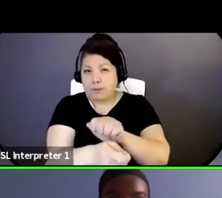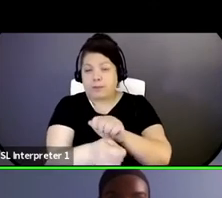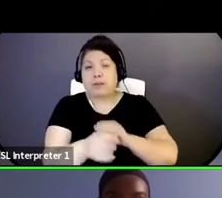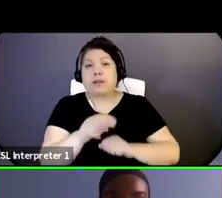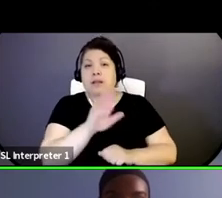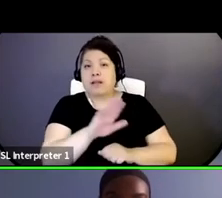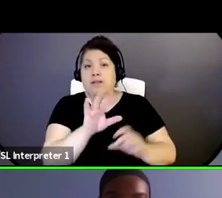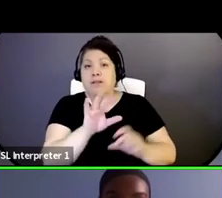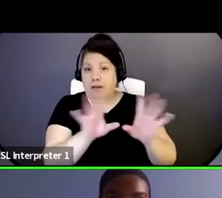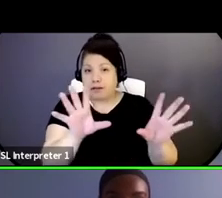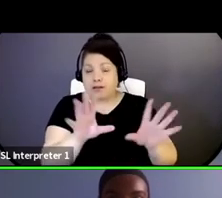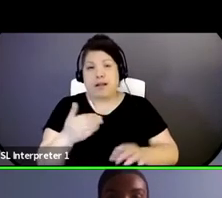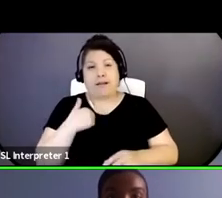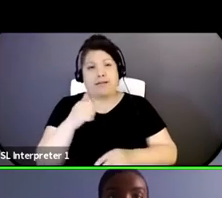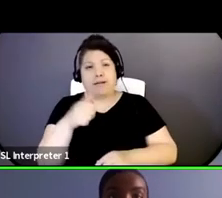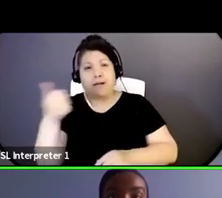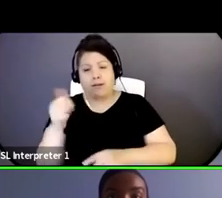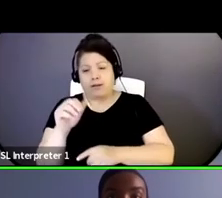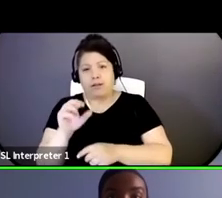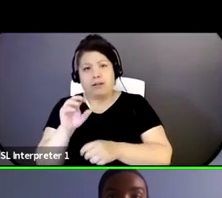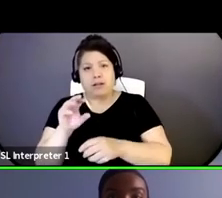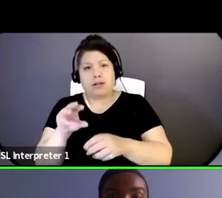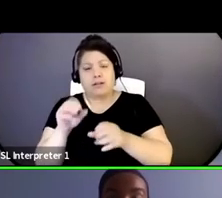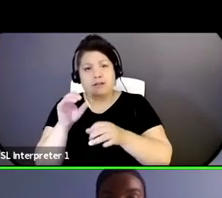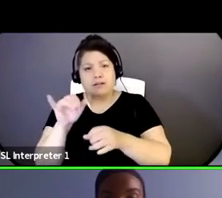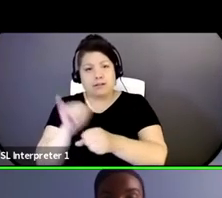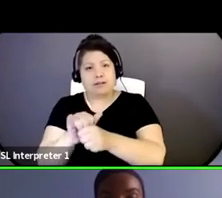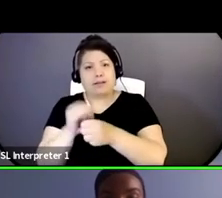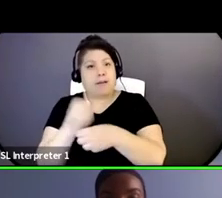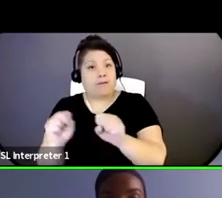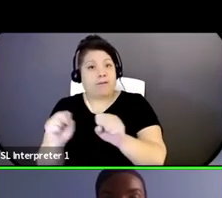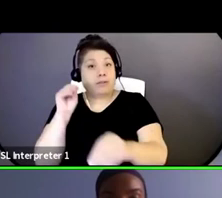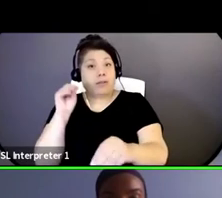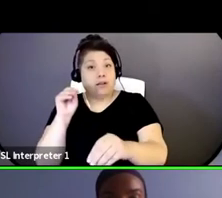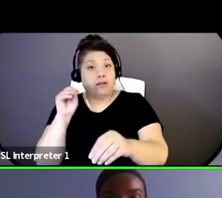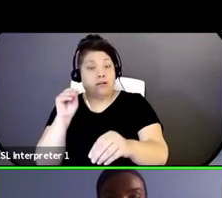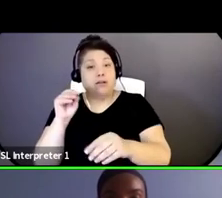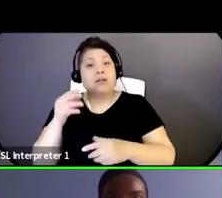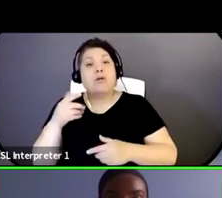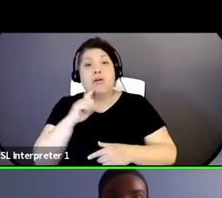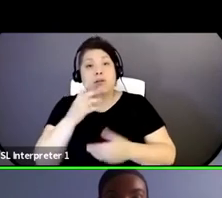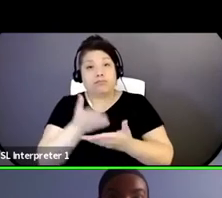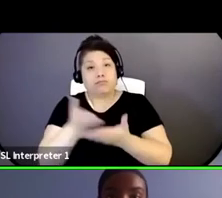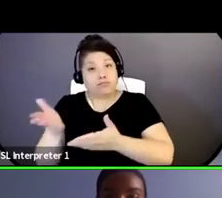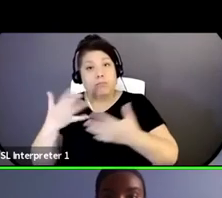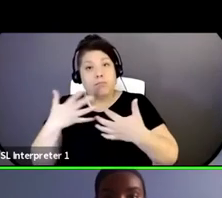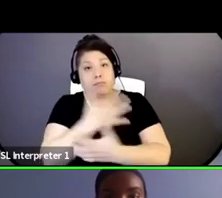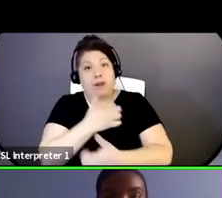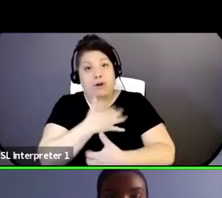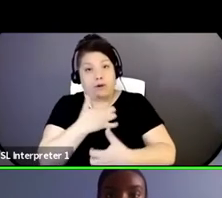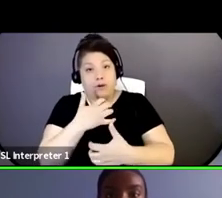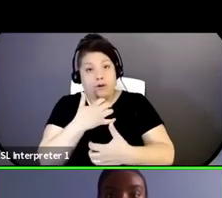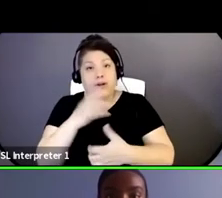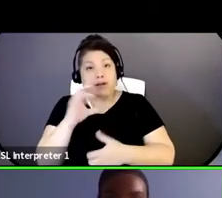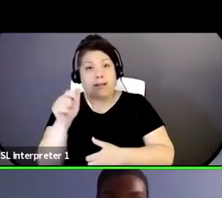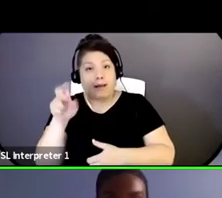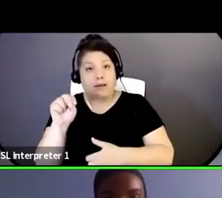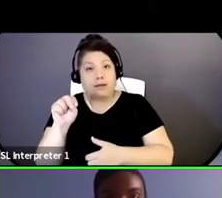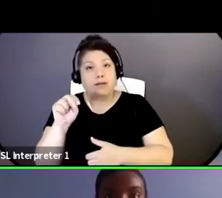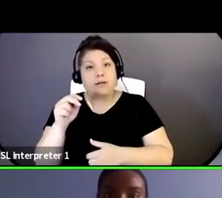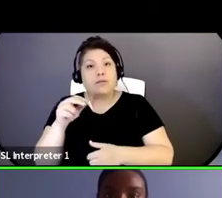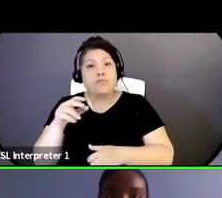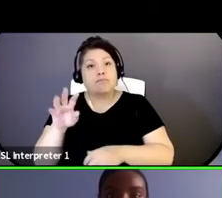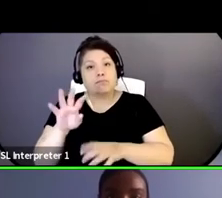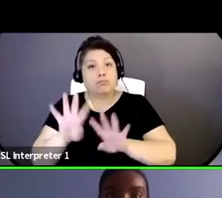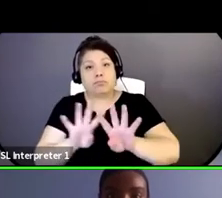Safe Outside the System program, and the Bear Clan Patrol in Winnipeg. And we also have the commitment of everyone here